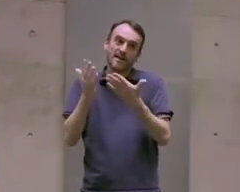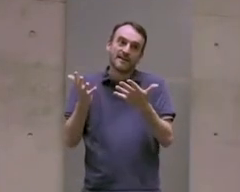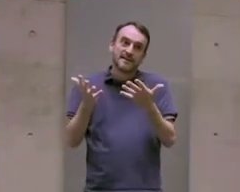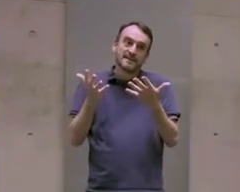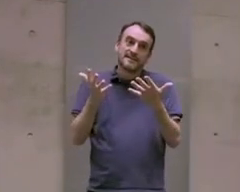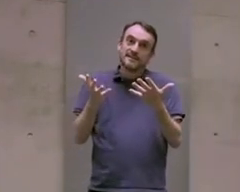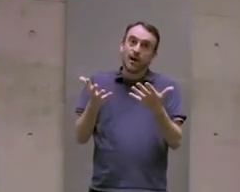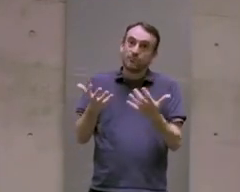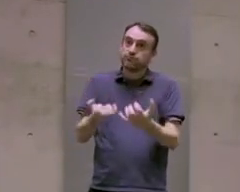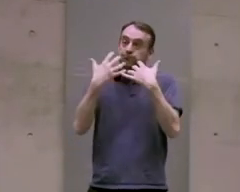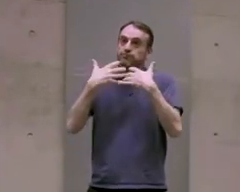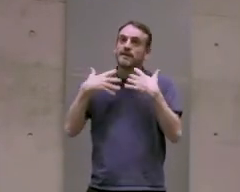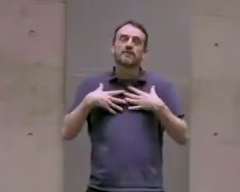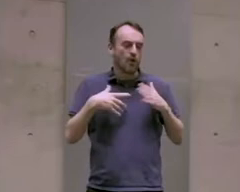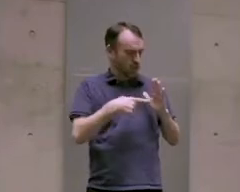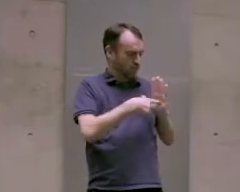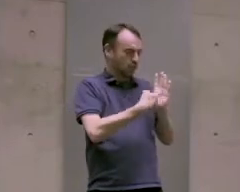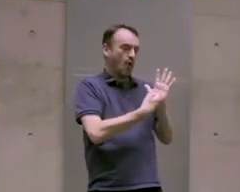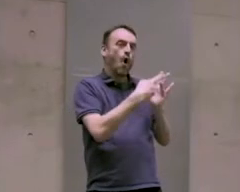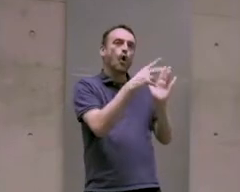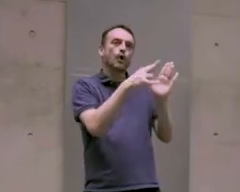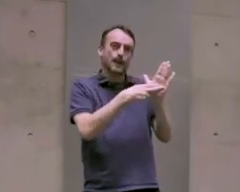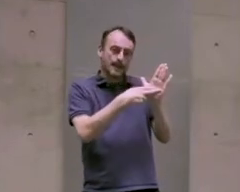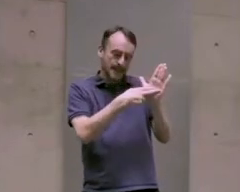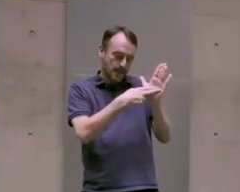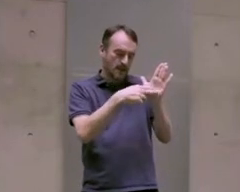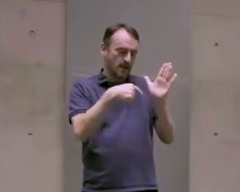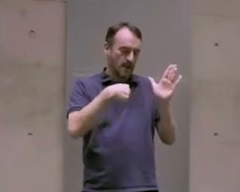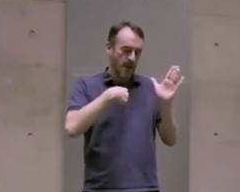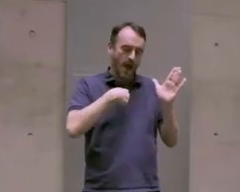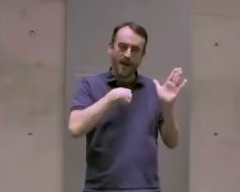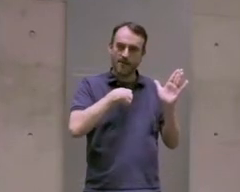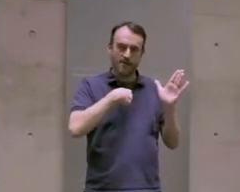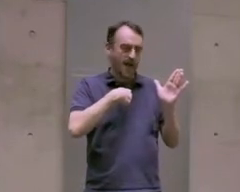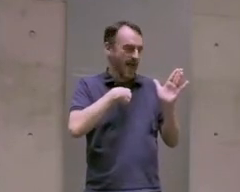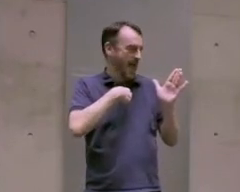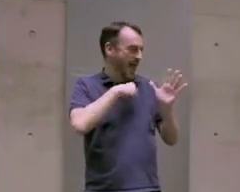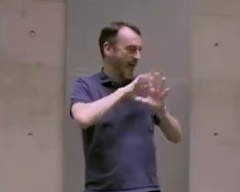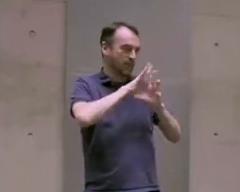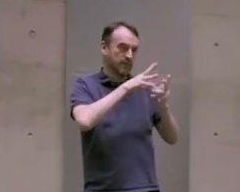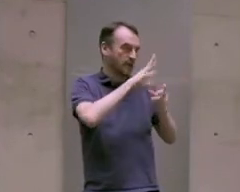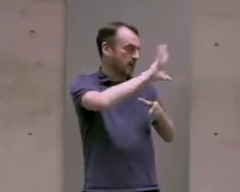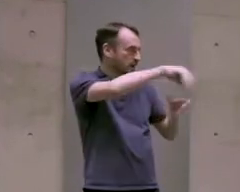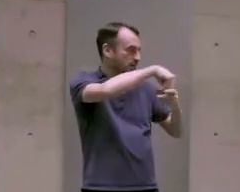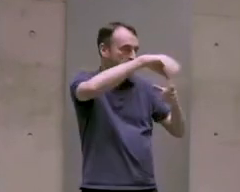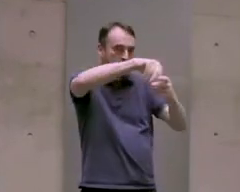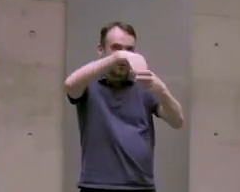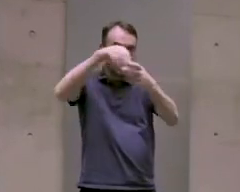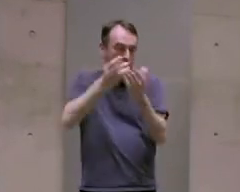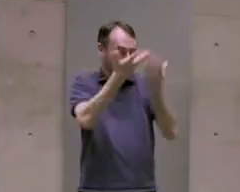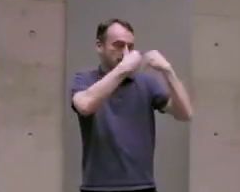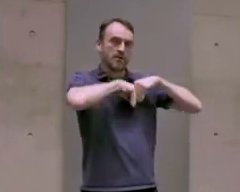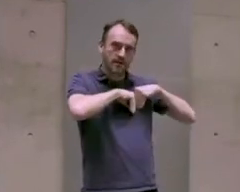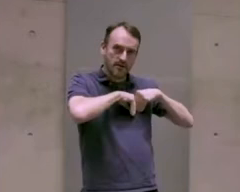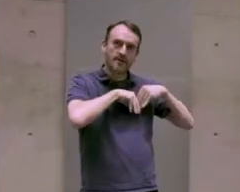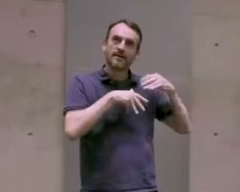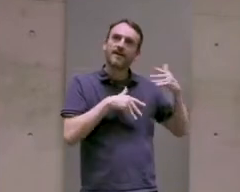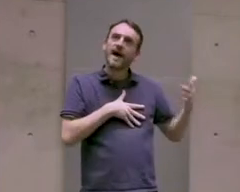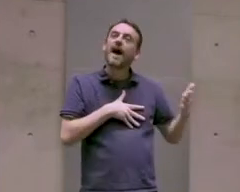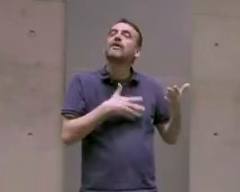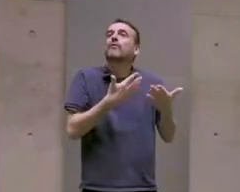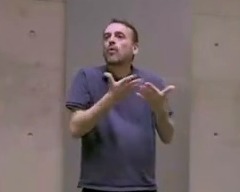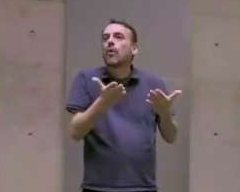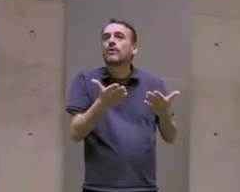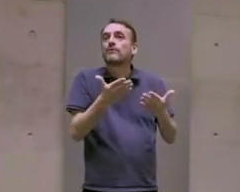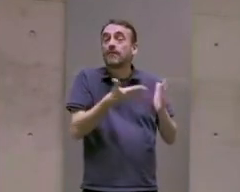So like, yeah, with Tron, it's, yeah, I have consumed everything I can. Obviously, you get access to